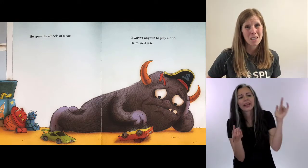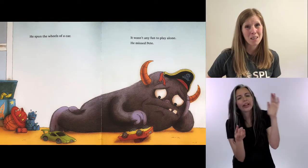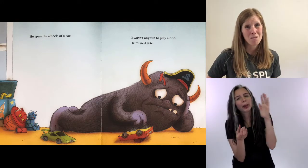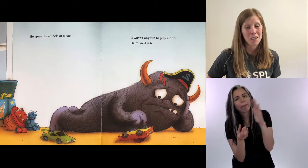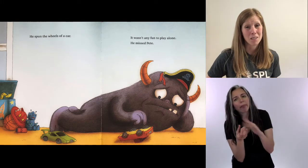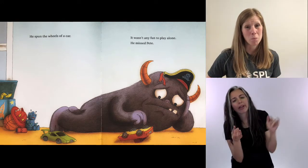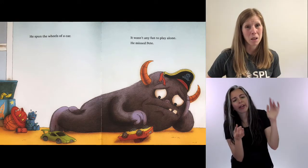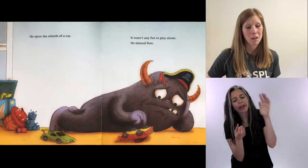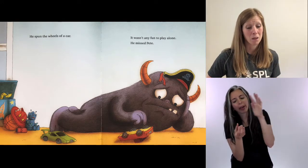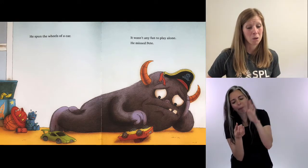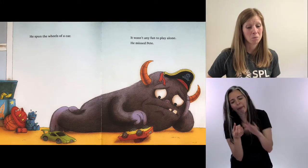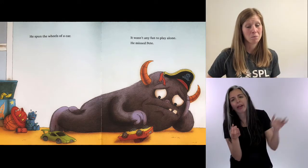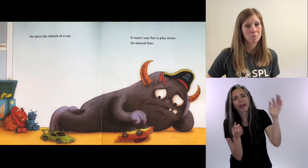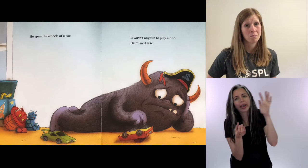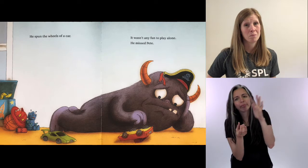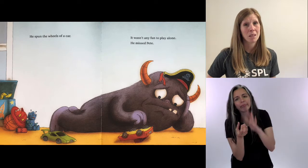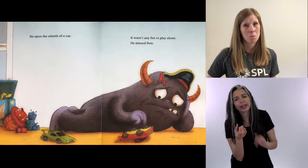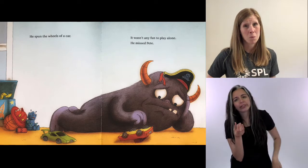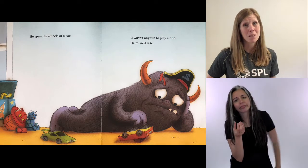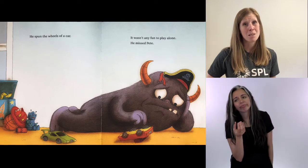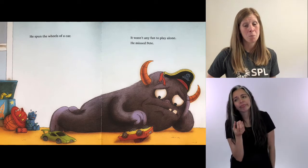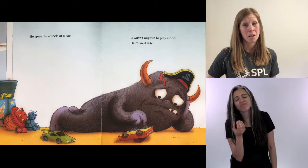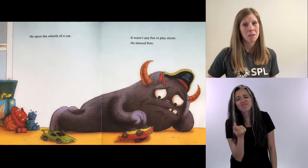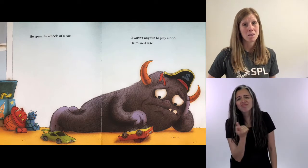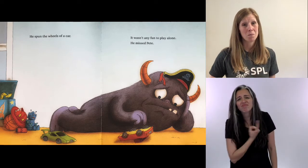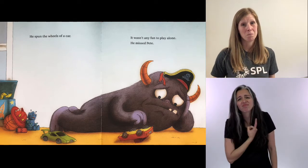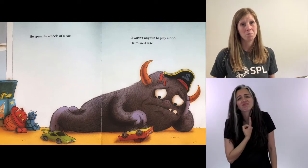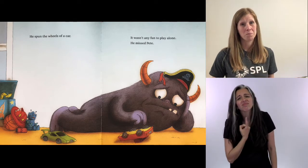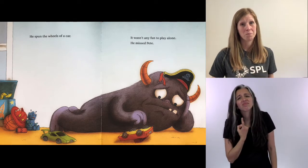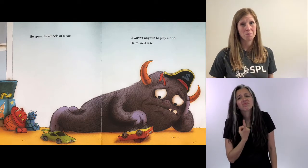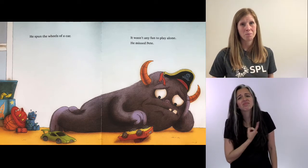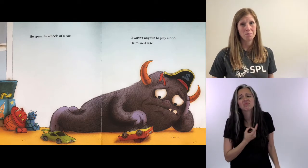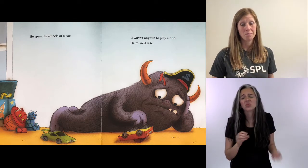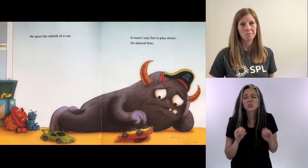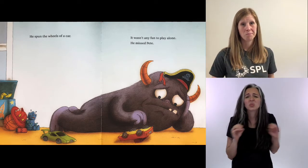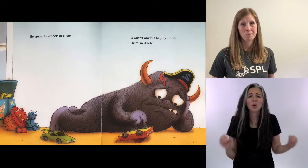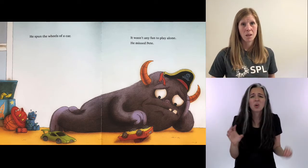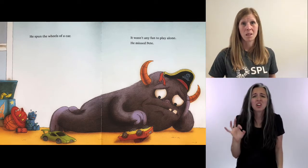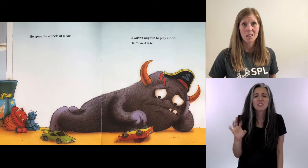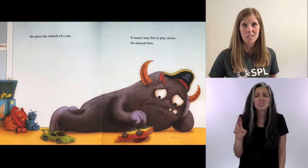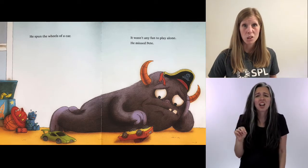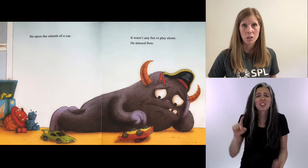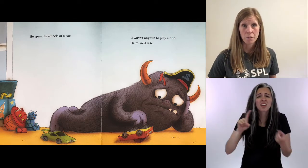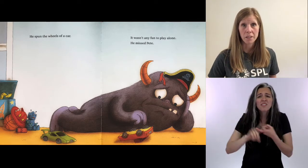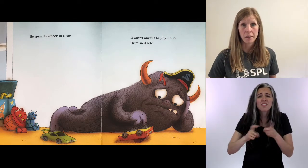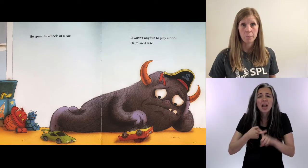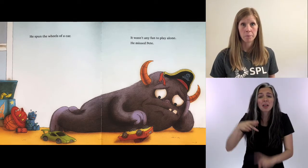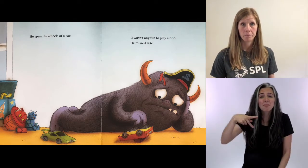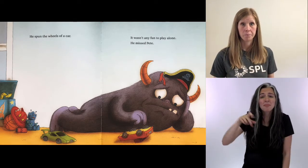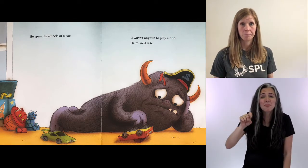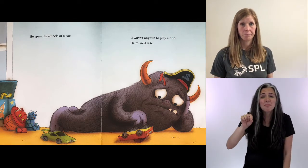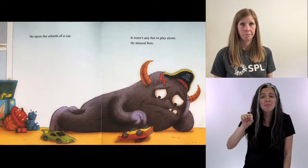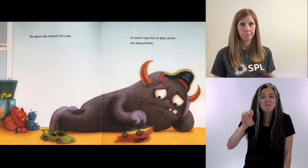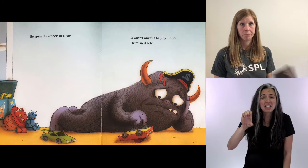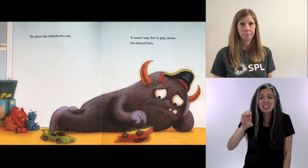It wasn't any fun to play alone. He missed Pete. I guess he shouldn't have eaten